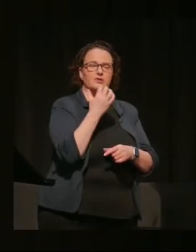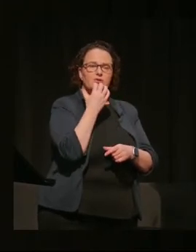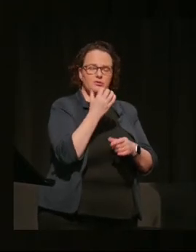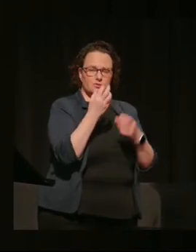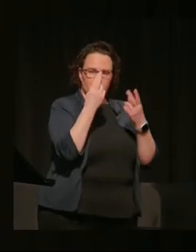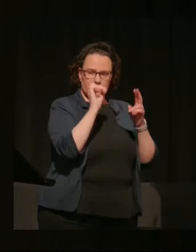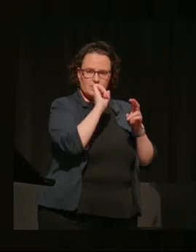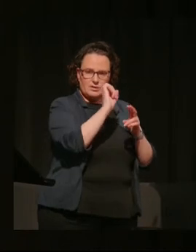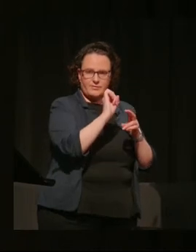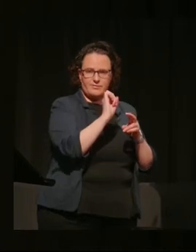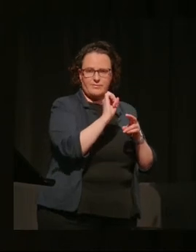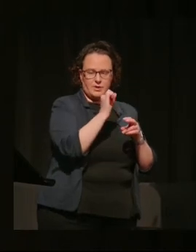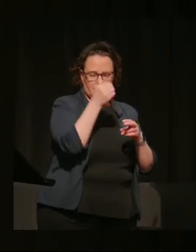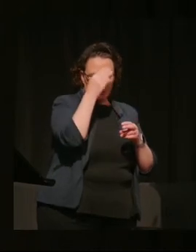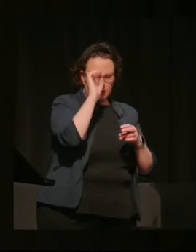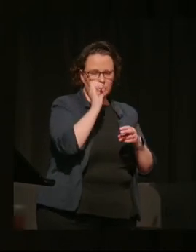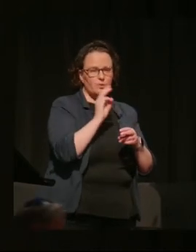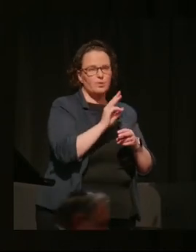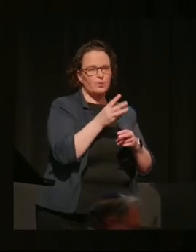his reading.